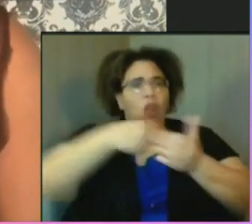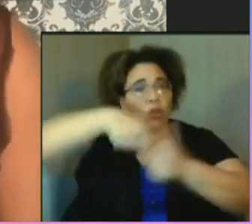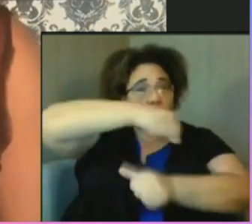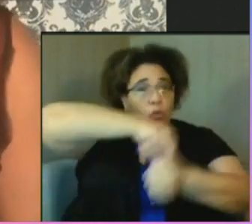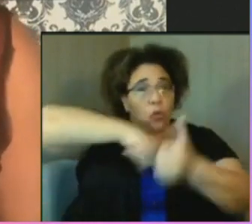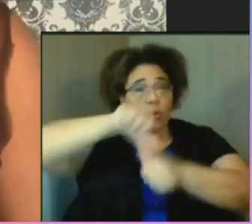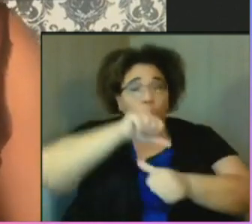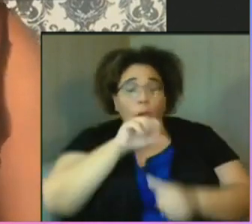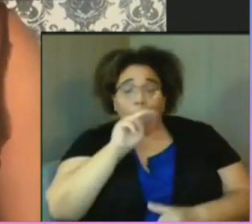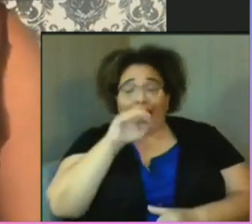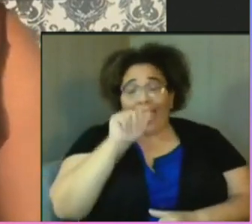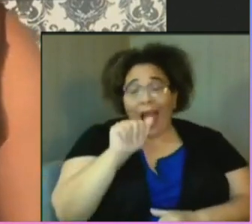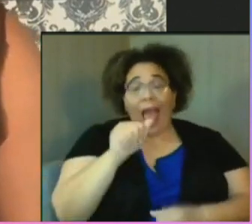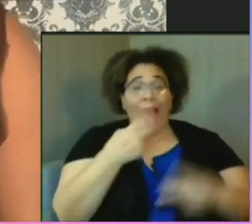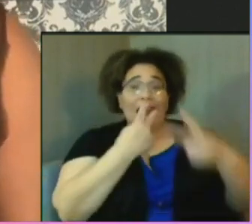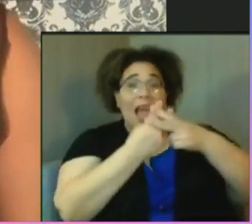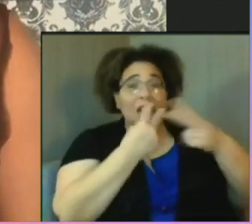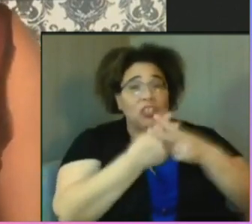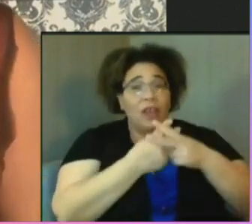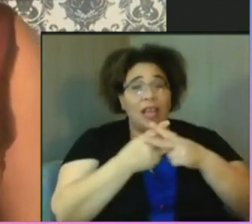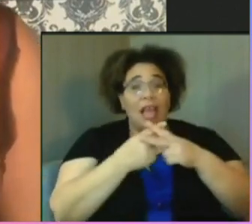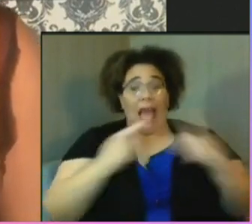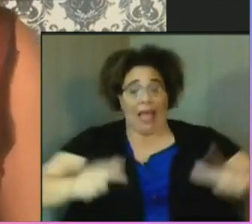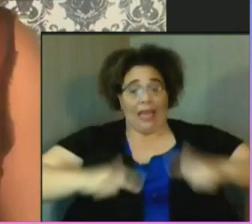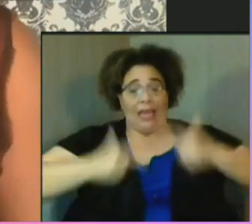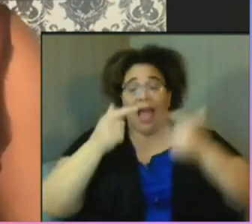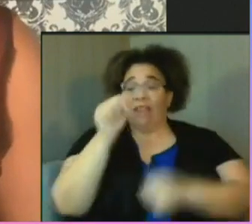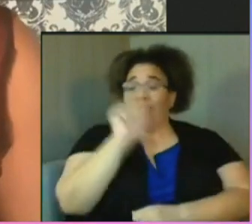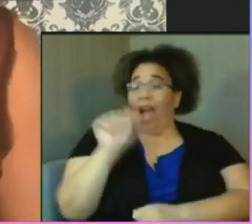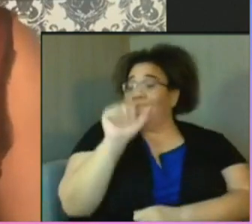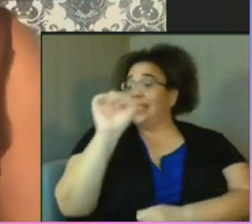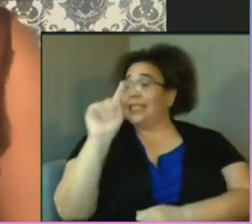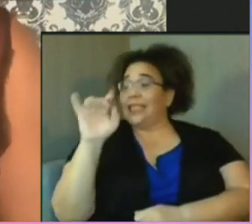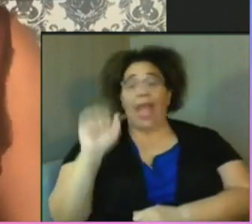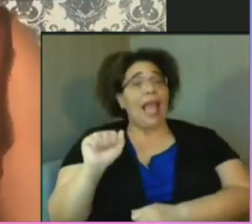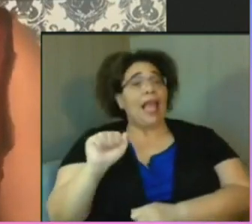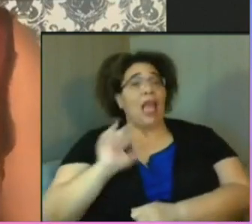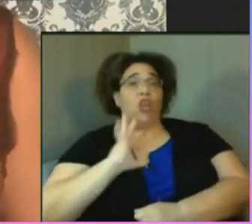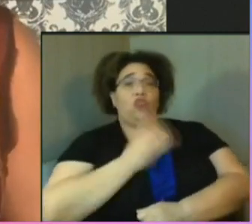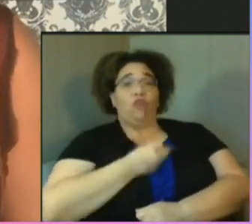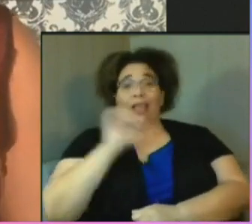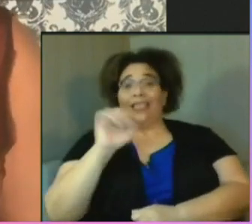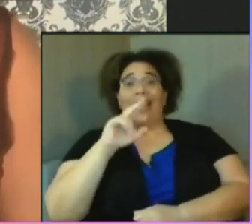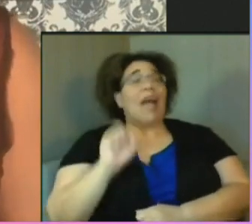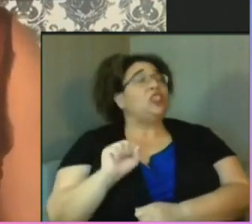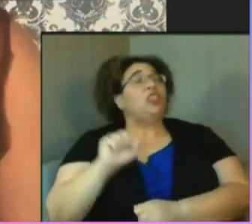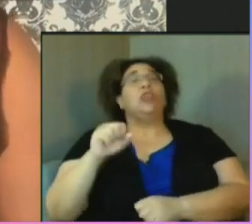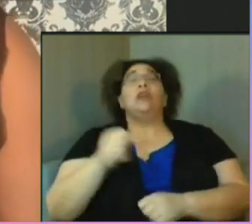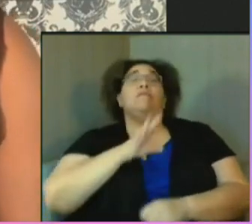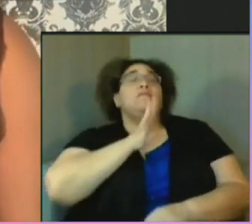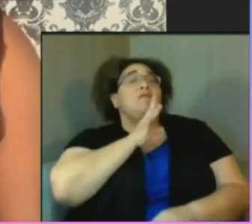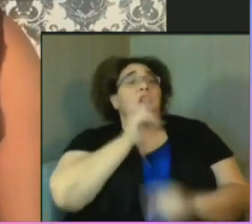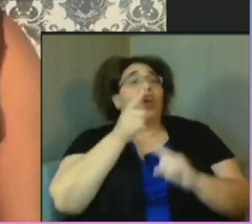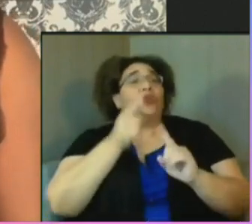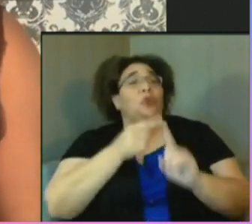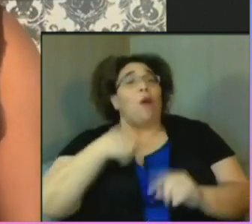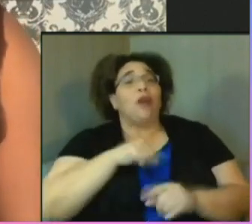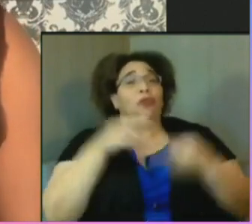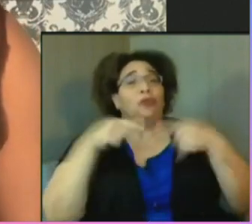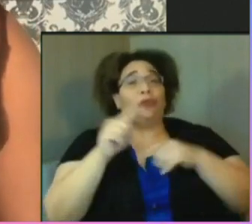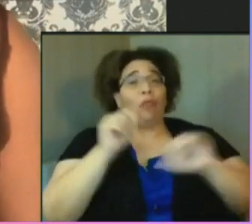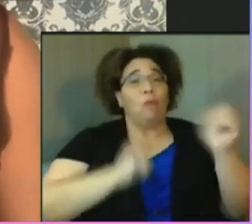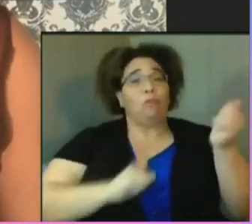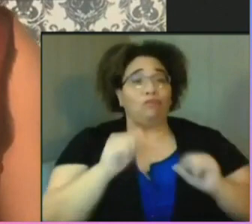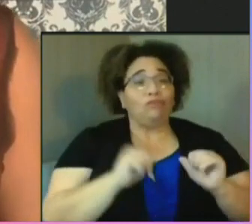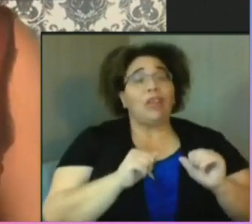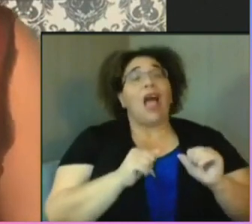media platforms and the hashtags, Lives at Stake, The Future of Trans and TransLash, tell us your thoughts, your questions. We'll be sure to include those throughout the